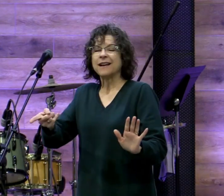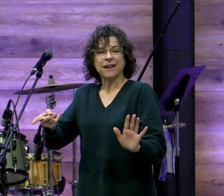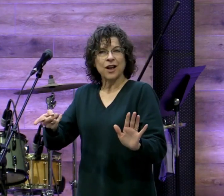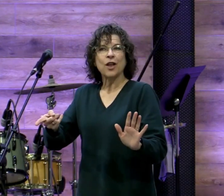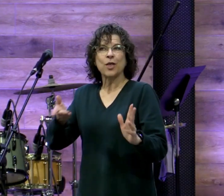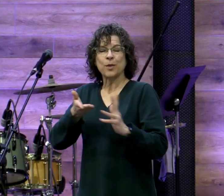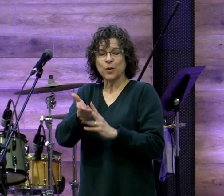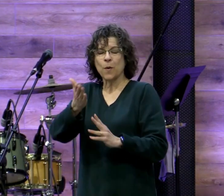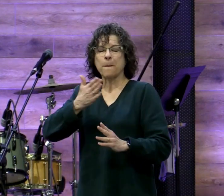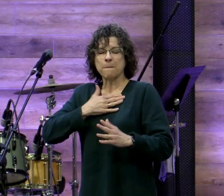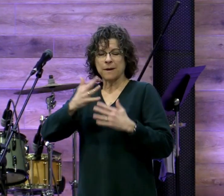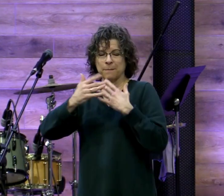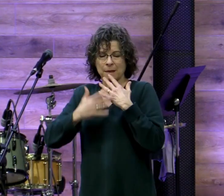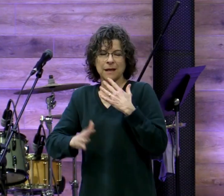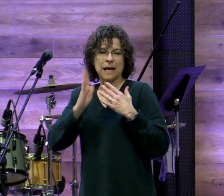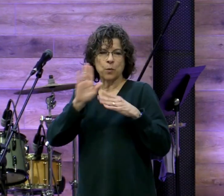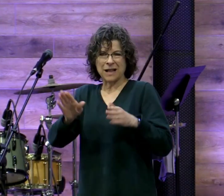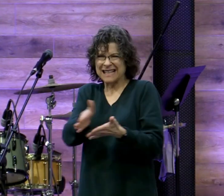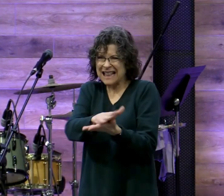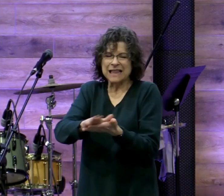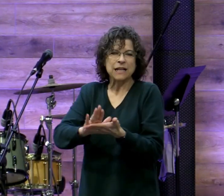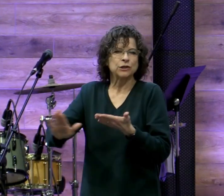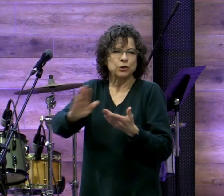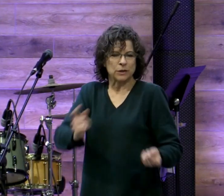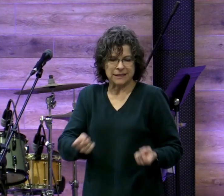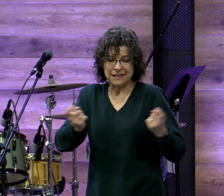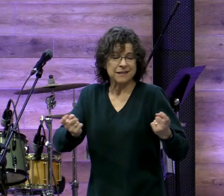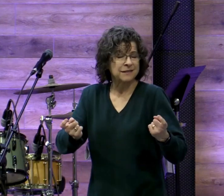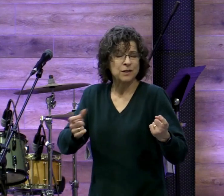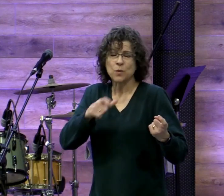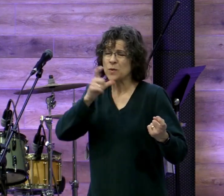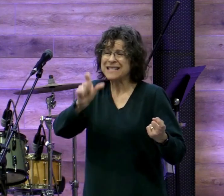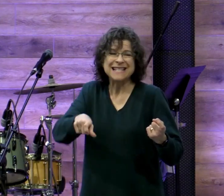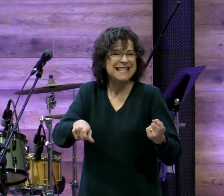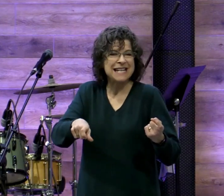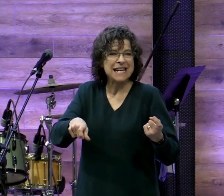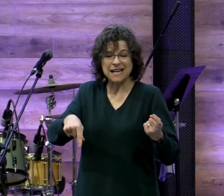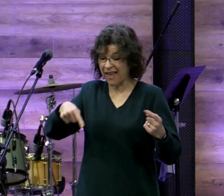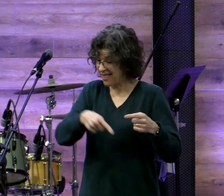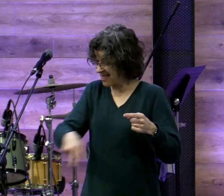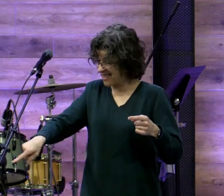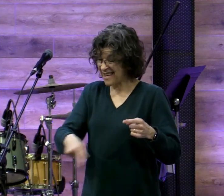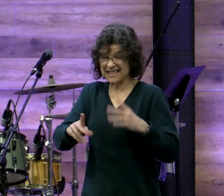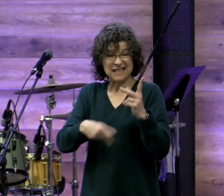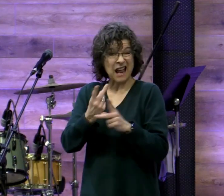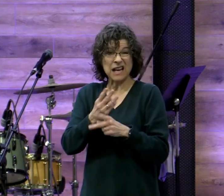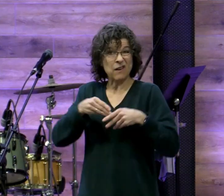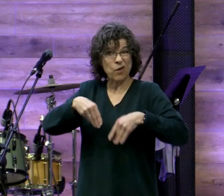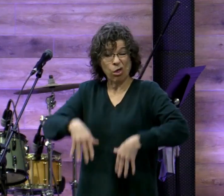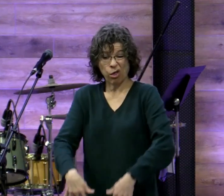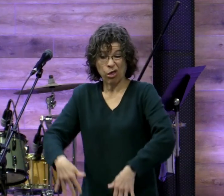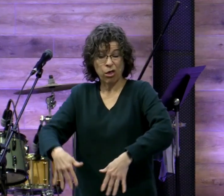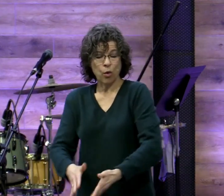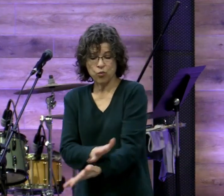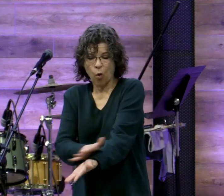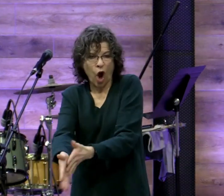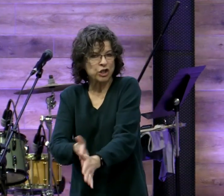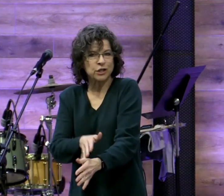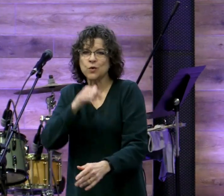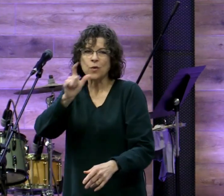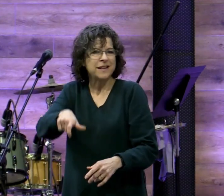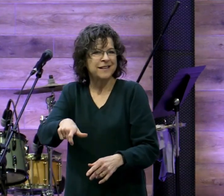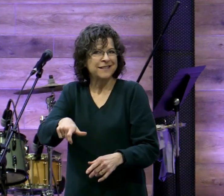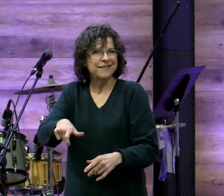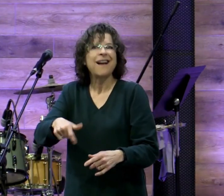blood cleanses us from sin so that we now no longer need ceremonial washing because we have been renewed and made clean